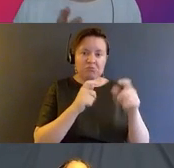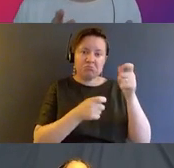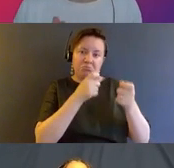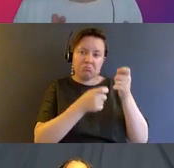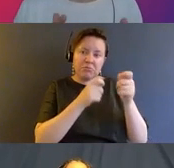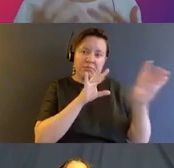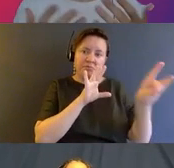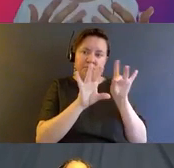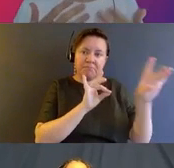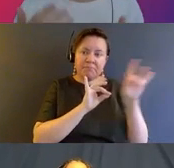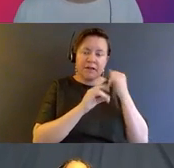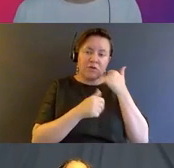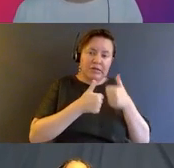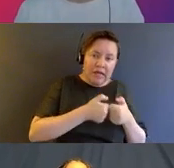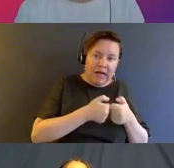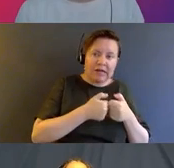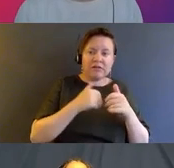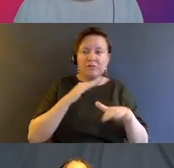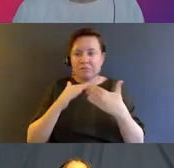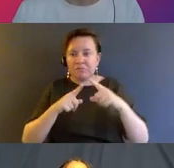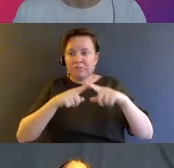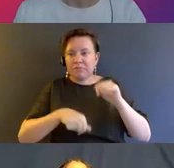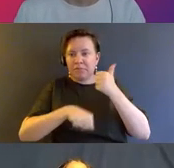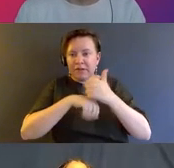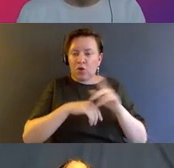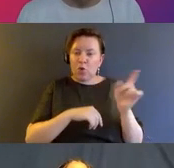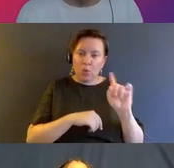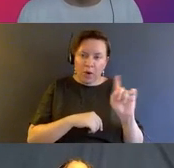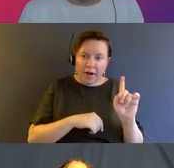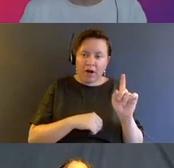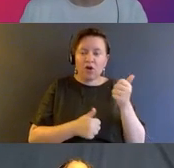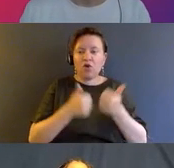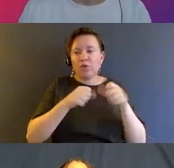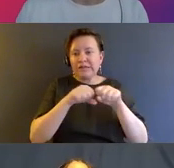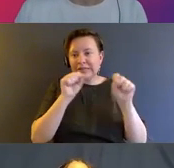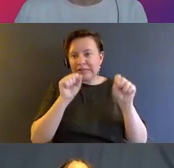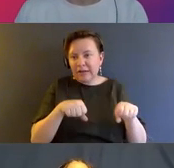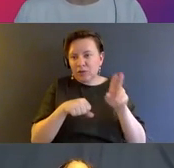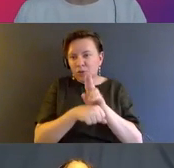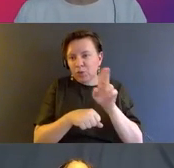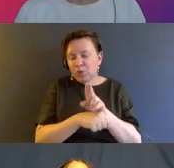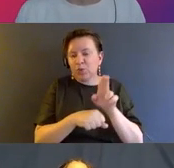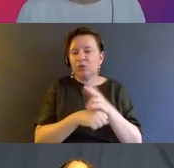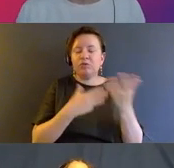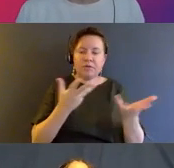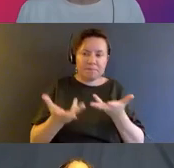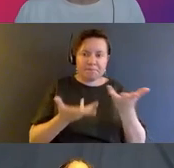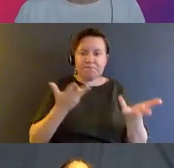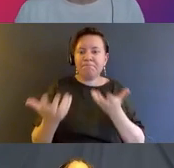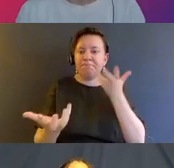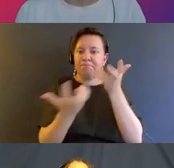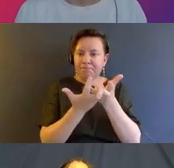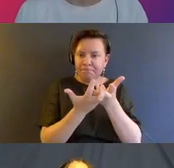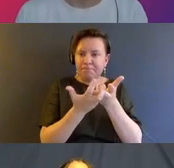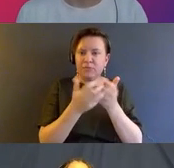kinds of alerts you get based on your location and what stations you use. And this is how you get all